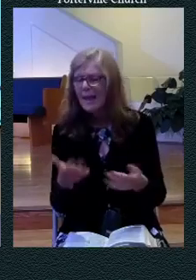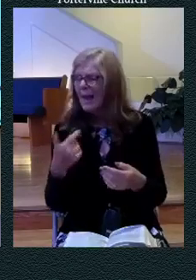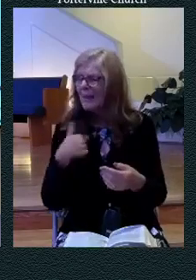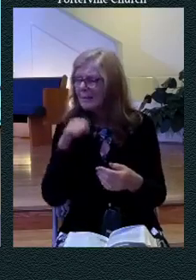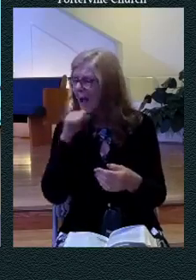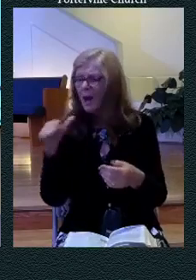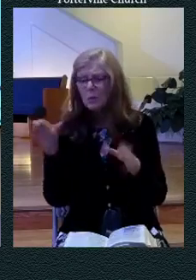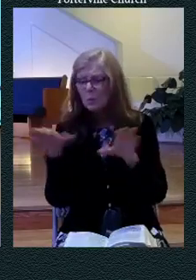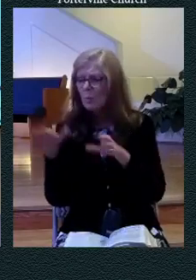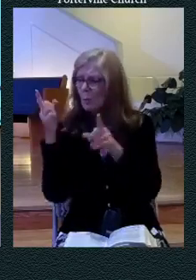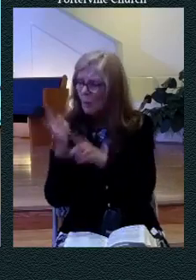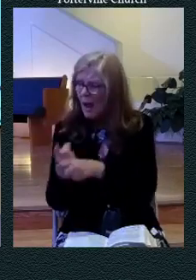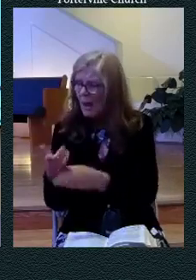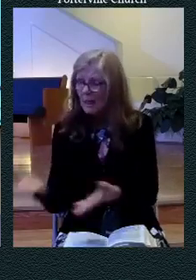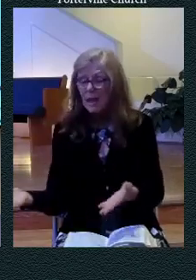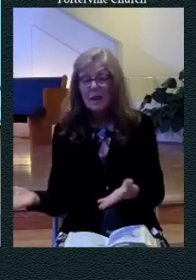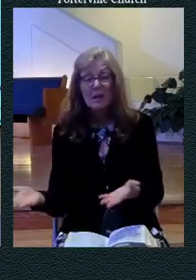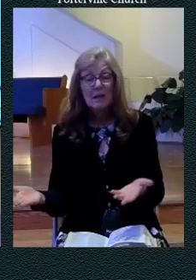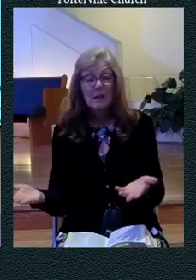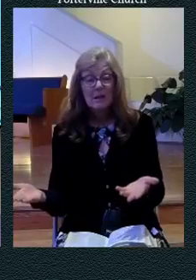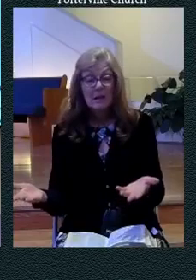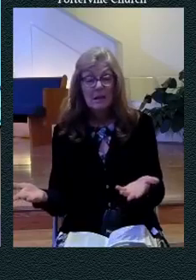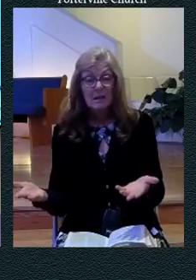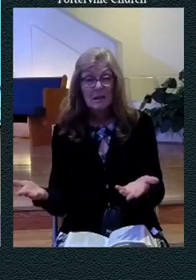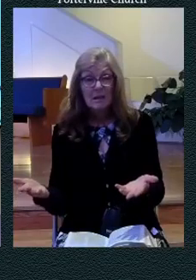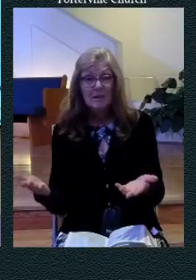haven't felt that, the gospel won't mean very much to you.